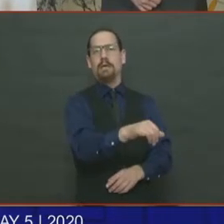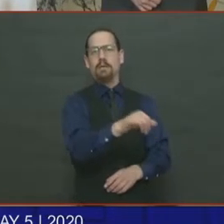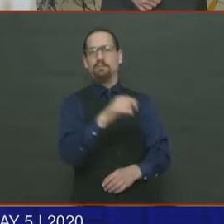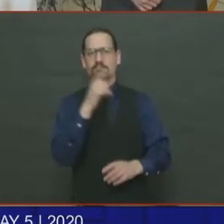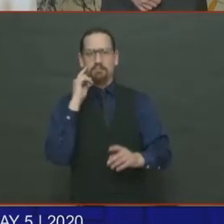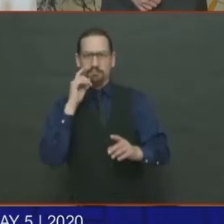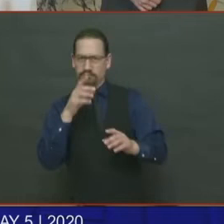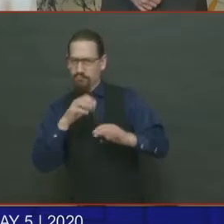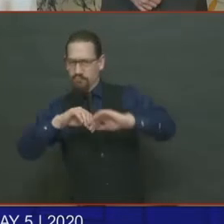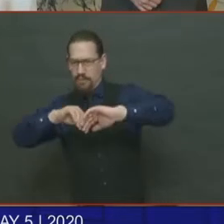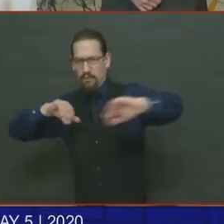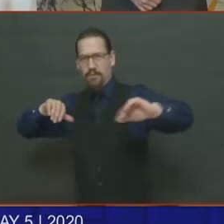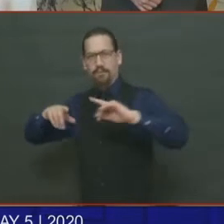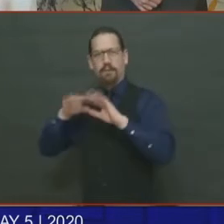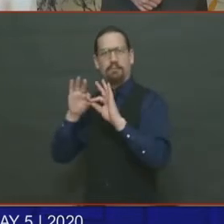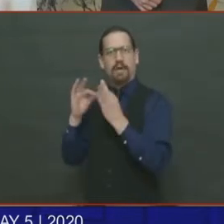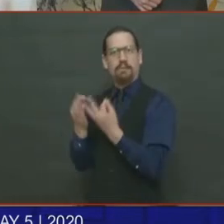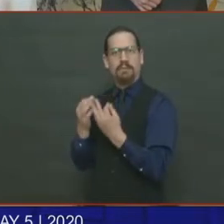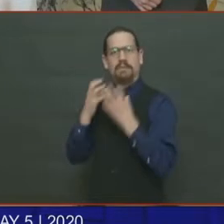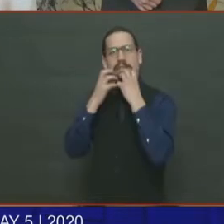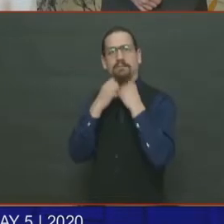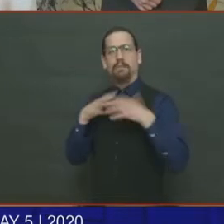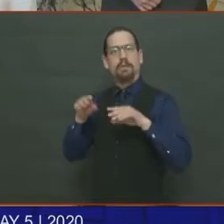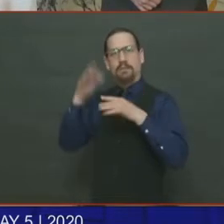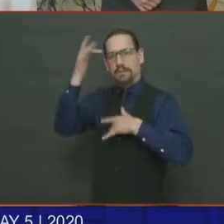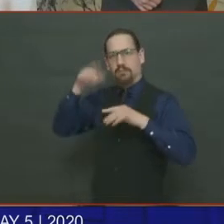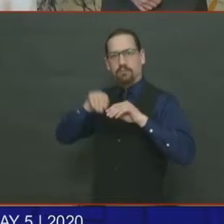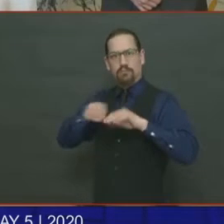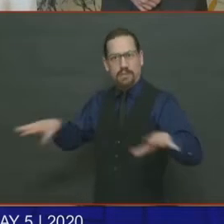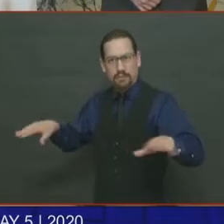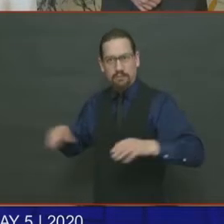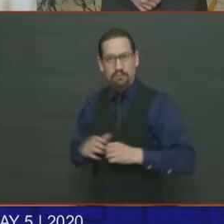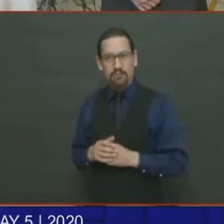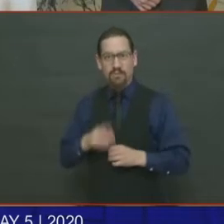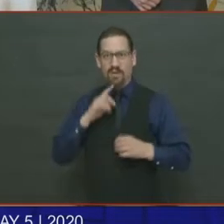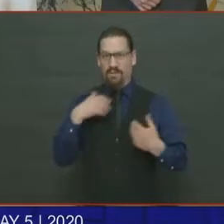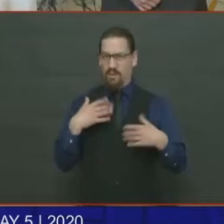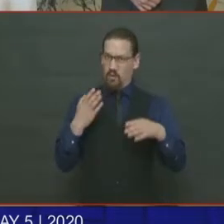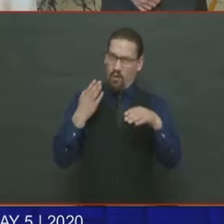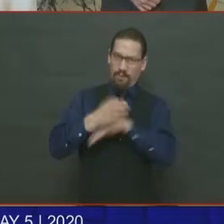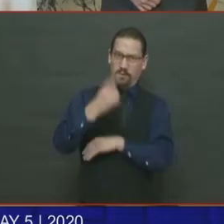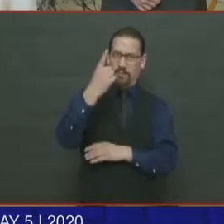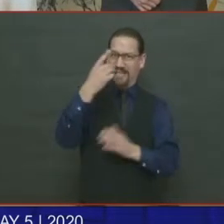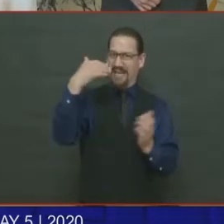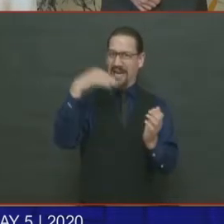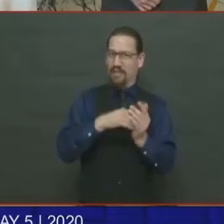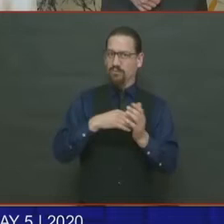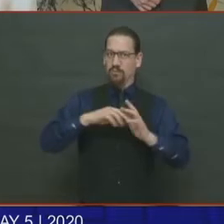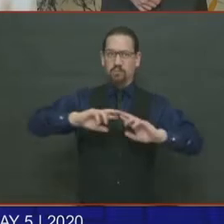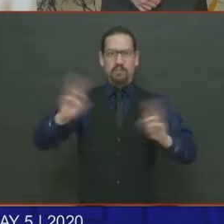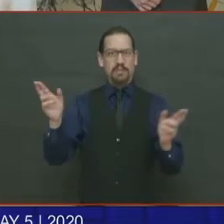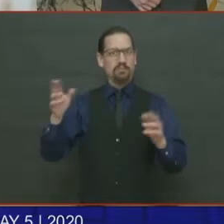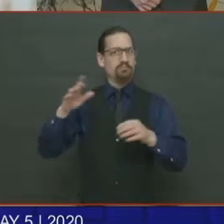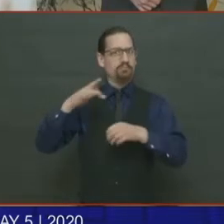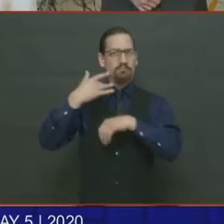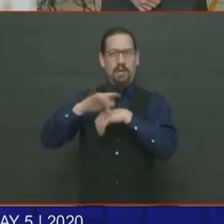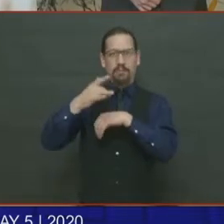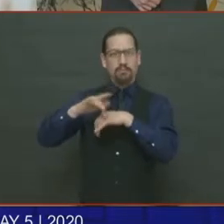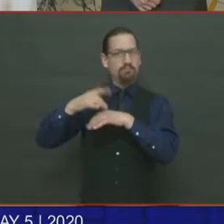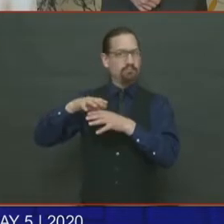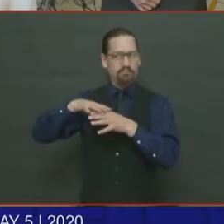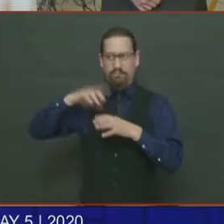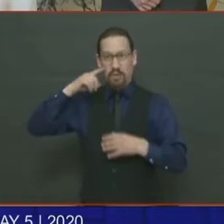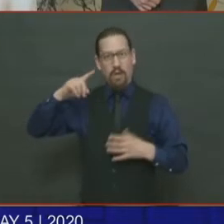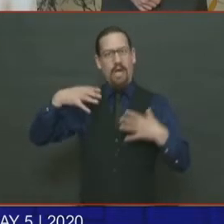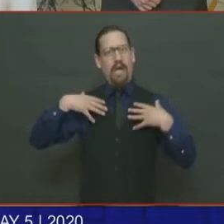get the word out. We have over 1,000 rooms, and they're there to be used to keep the whole community safe. In the past 2 months, we've worked